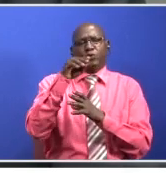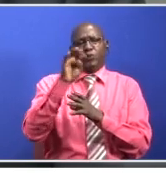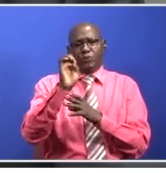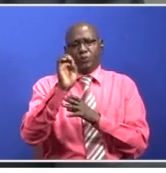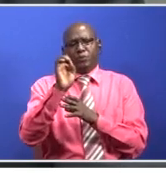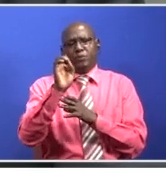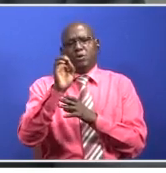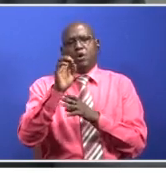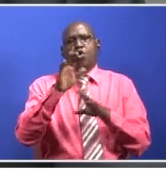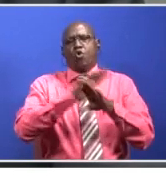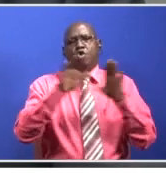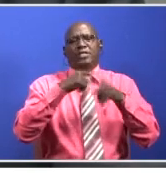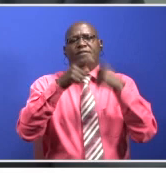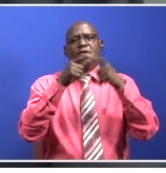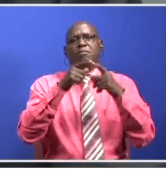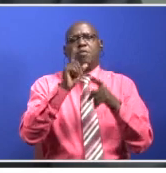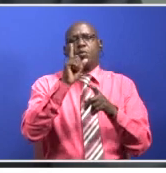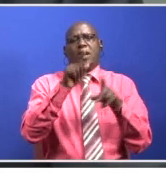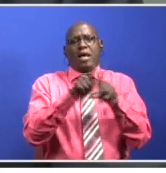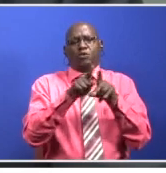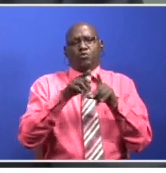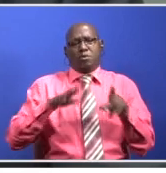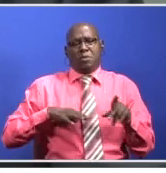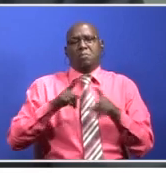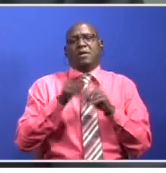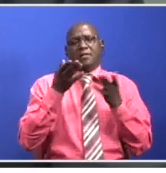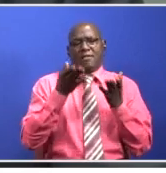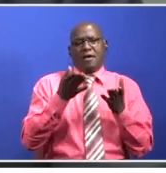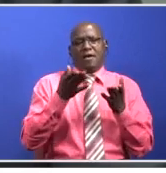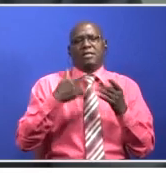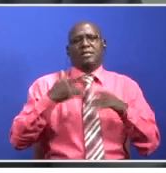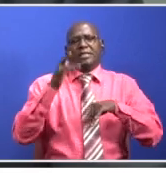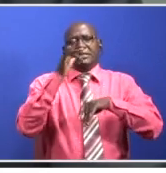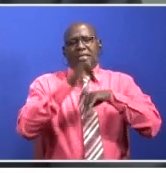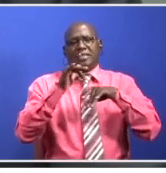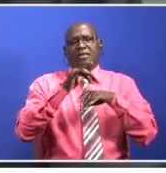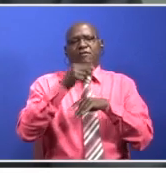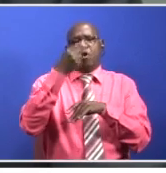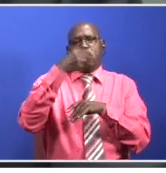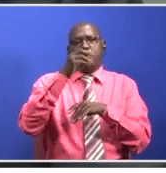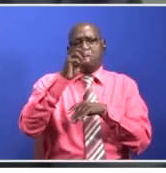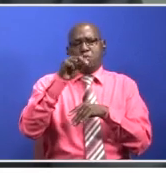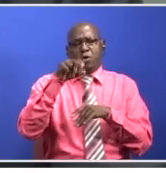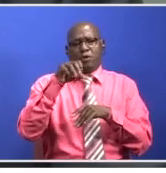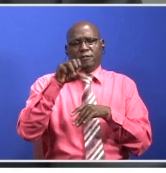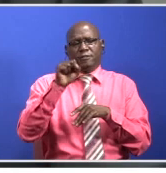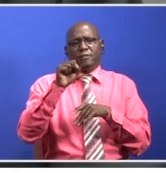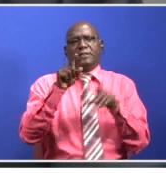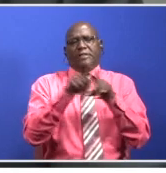for women, but it is there, and it is also sensitive to the hormones like the one for